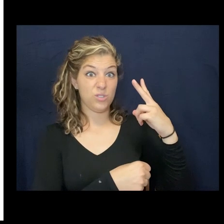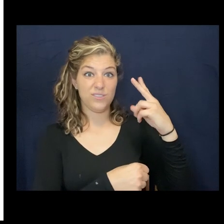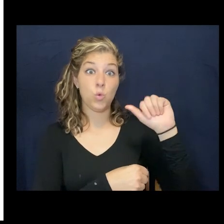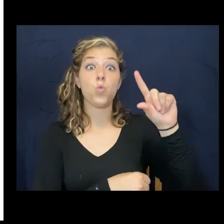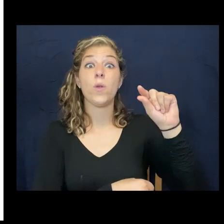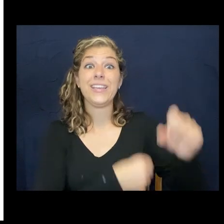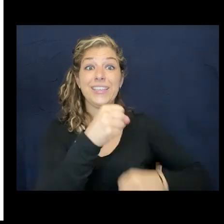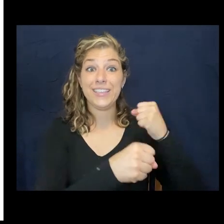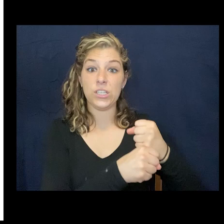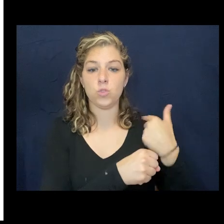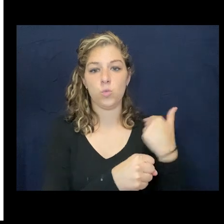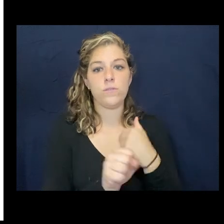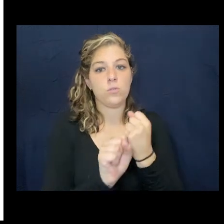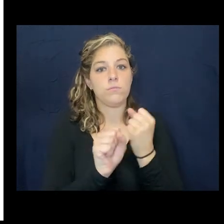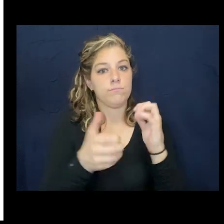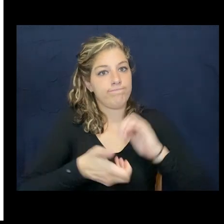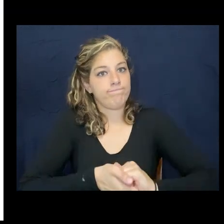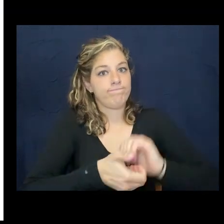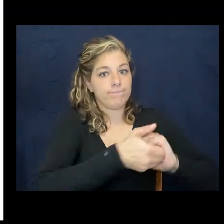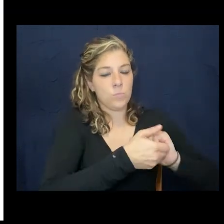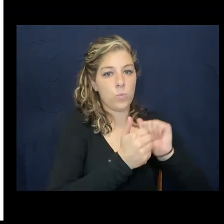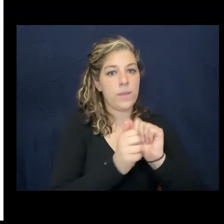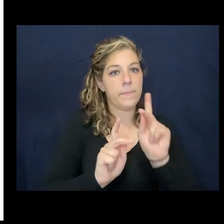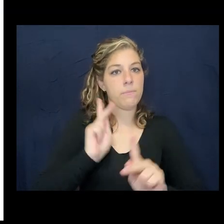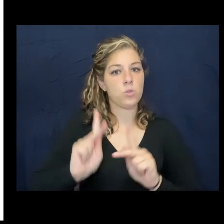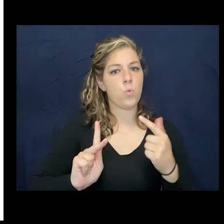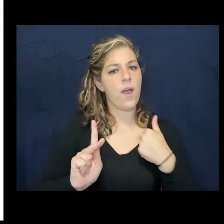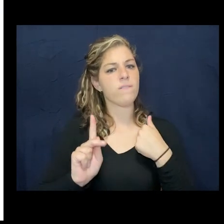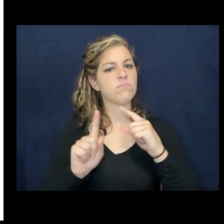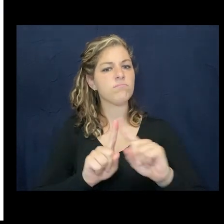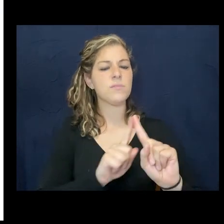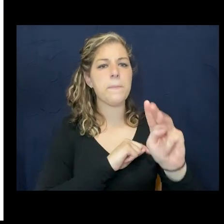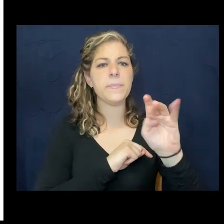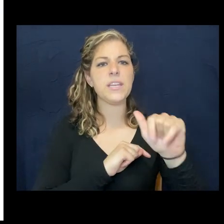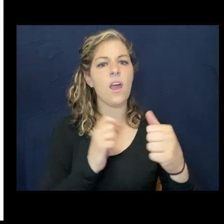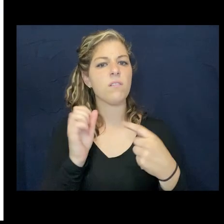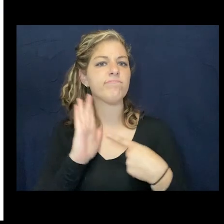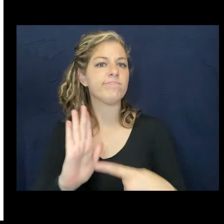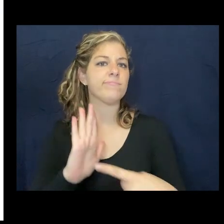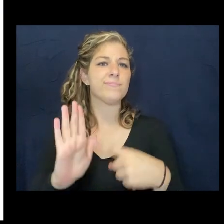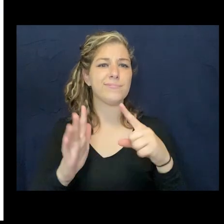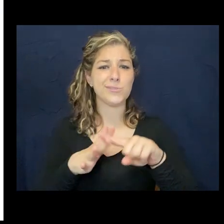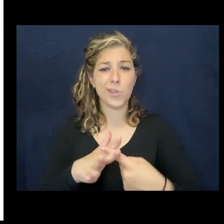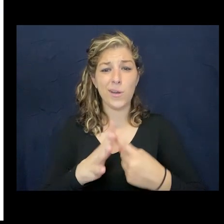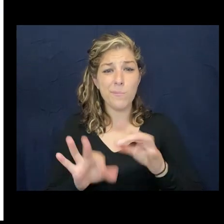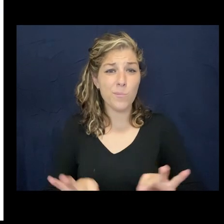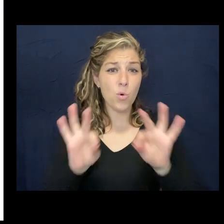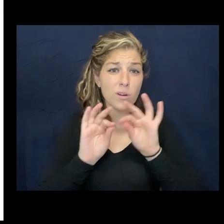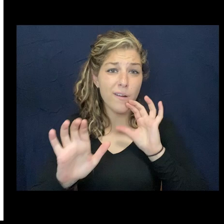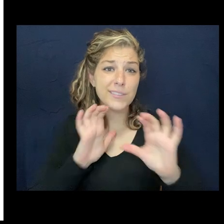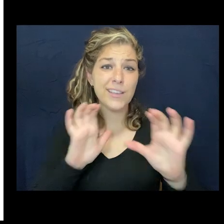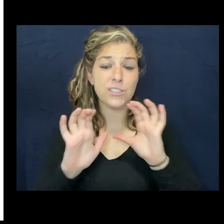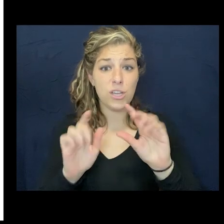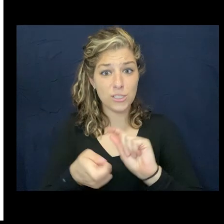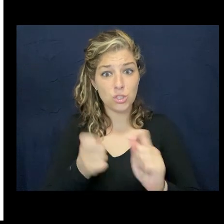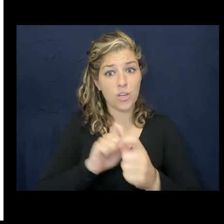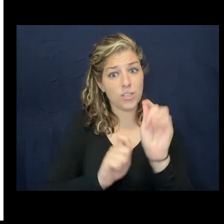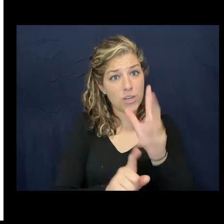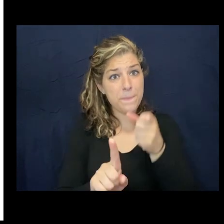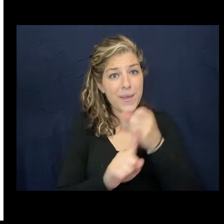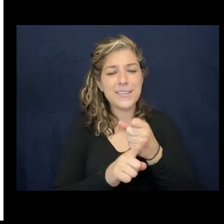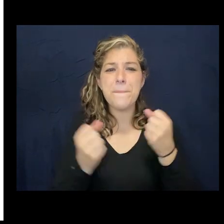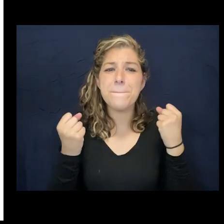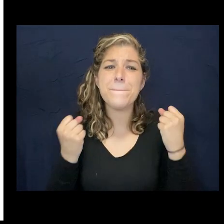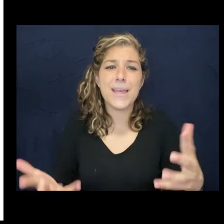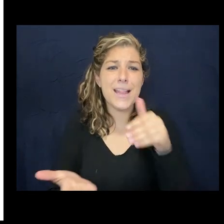diverse communities to create multimedia exhibitions that have facilitated important conversations and needed change